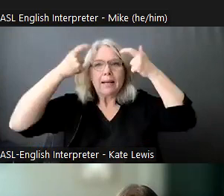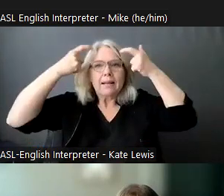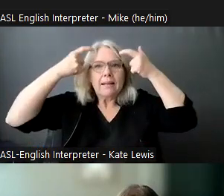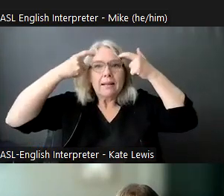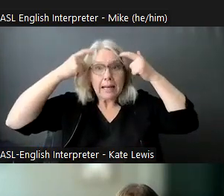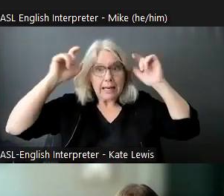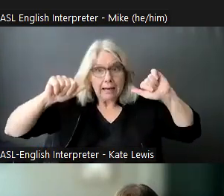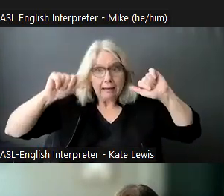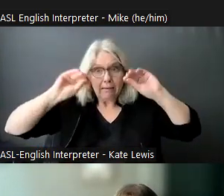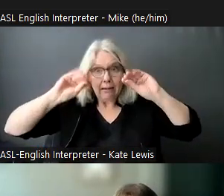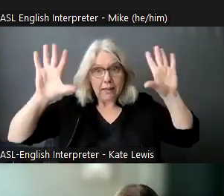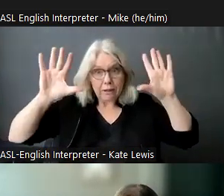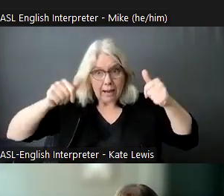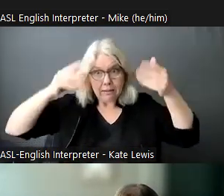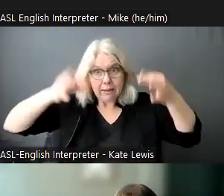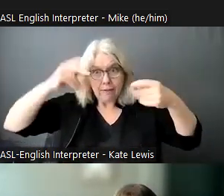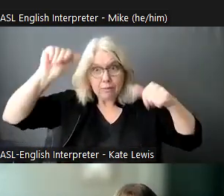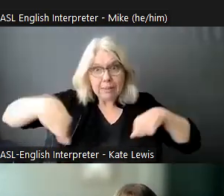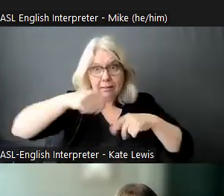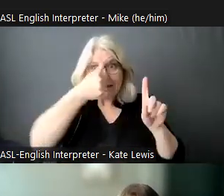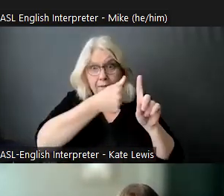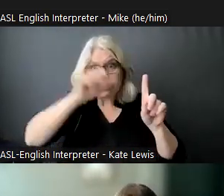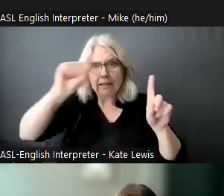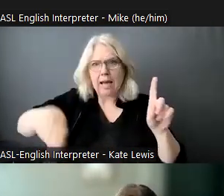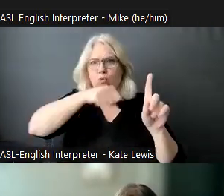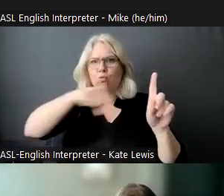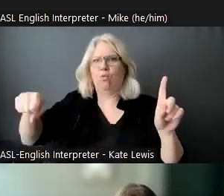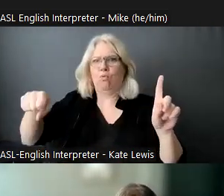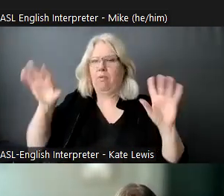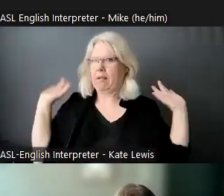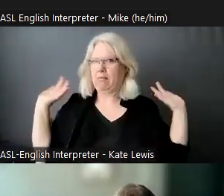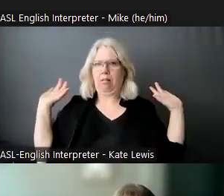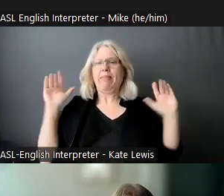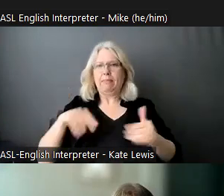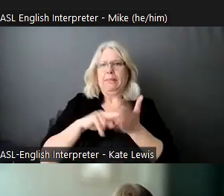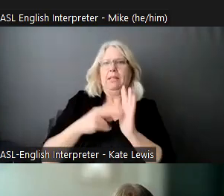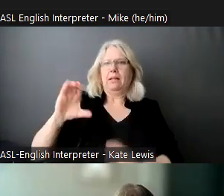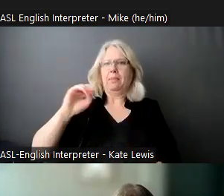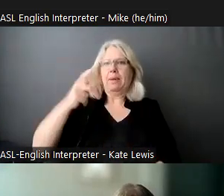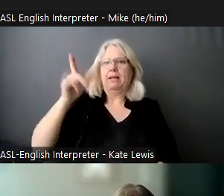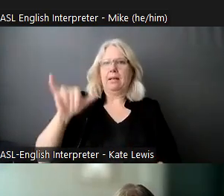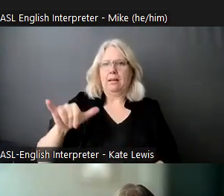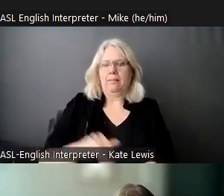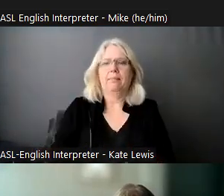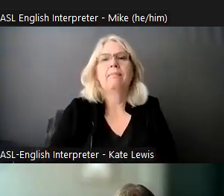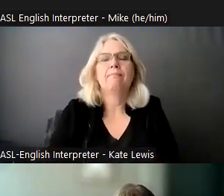capacity. Do they have the ability to make decisions about the issues that affect them? Okay, go ahead.